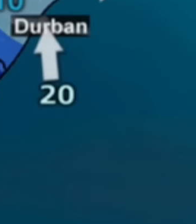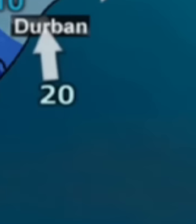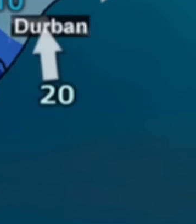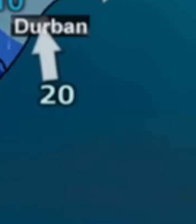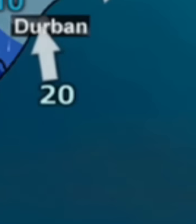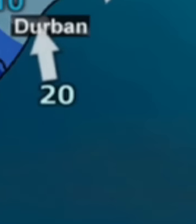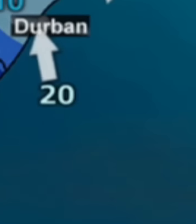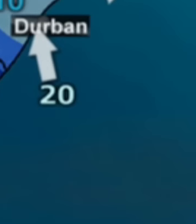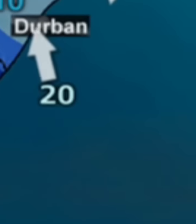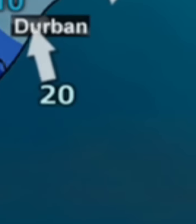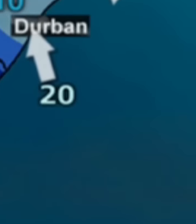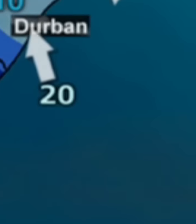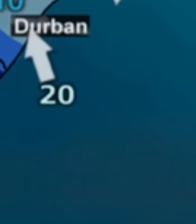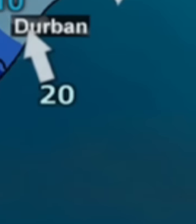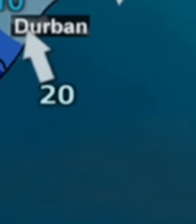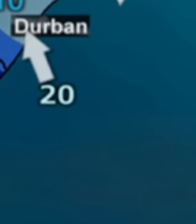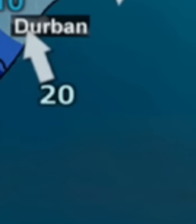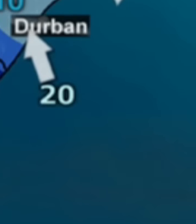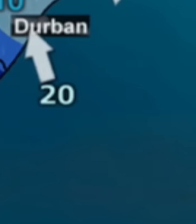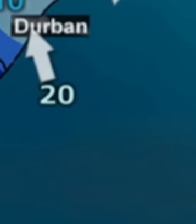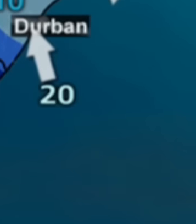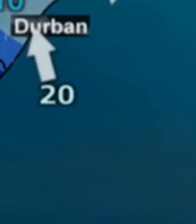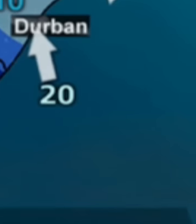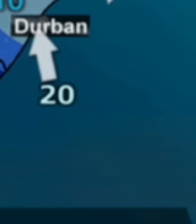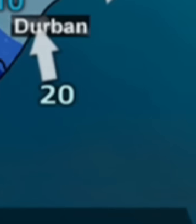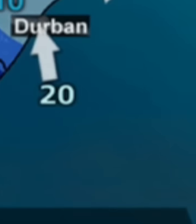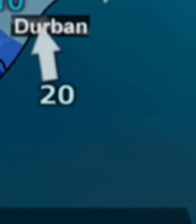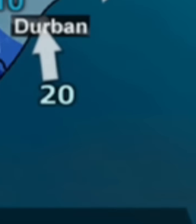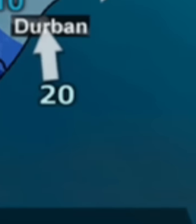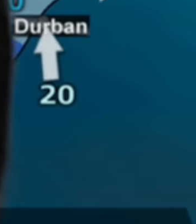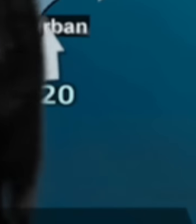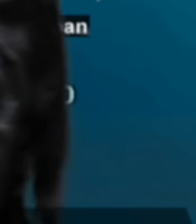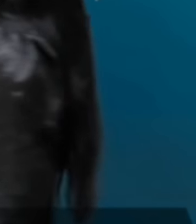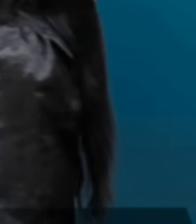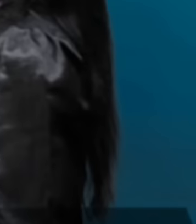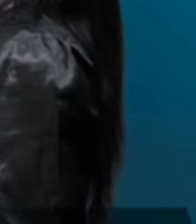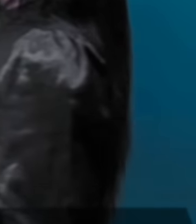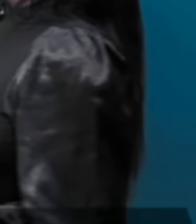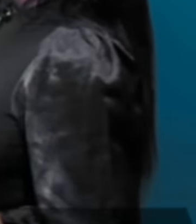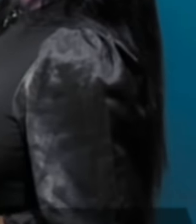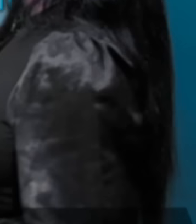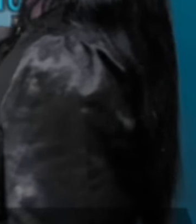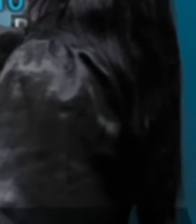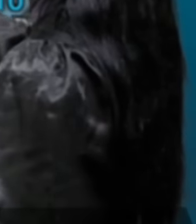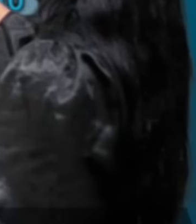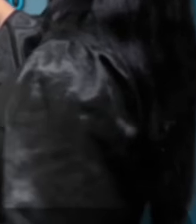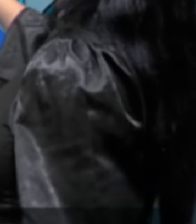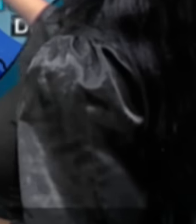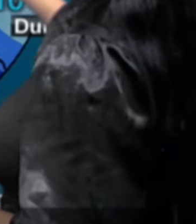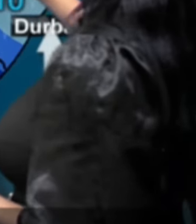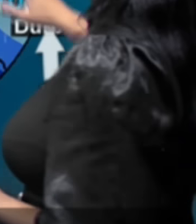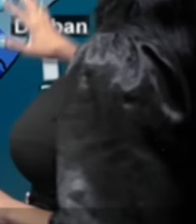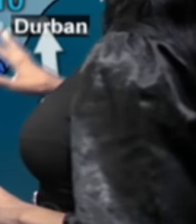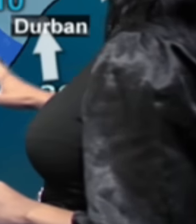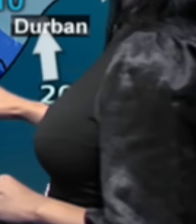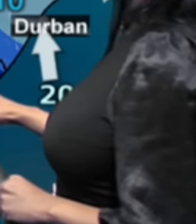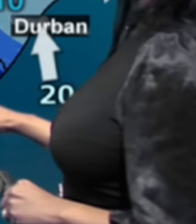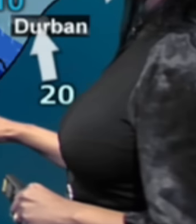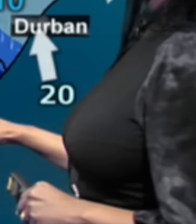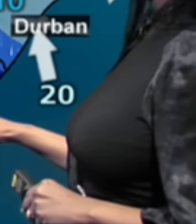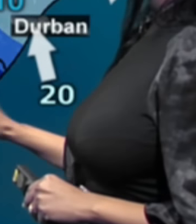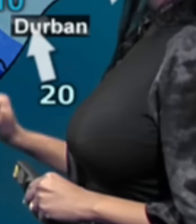Ke leboga mmusi ke le dumedise babogedi ko gae a re lebelele maemo a bosa bosego jwa fa re lebelela bontsi jwa naga bo tla nna le gone go itemogela pula fa re lebelela